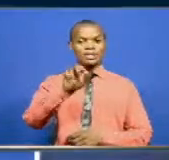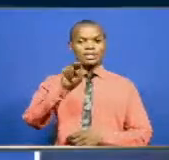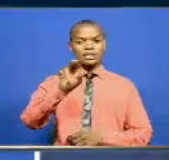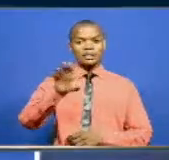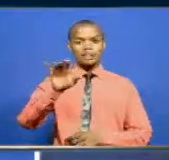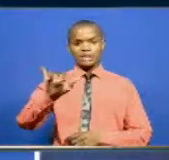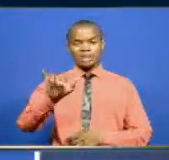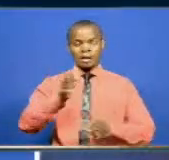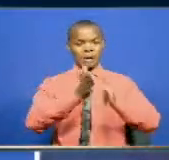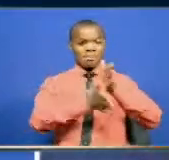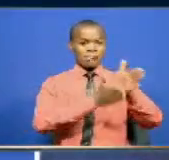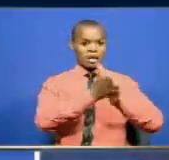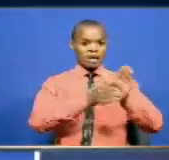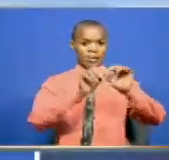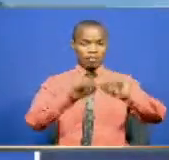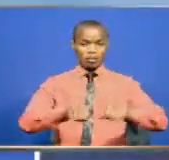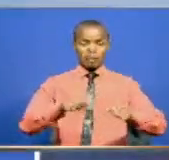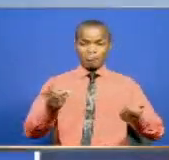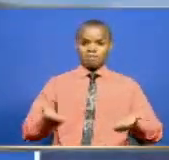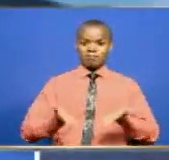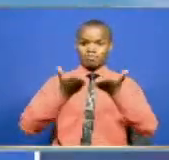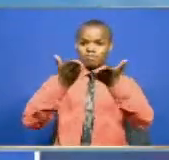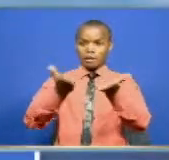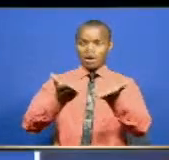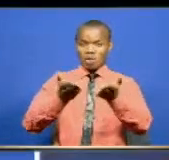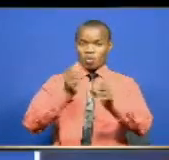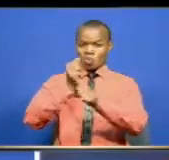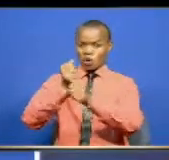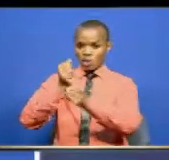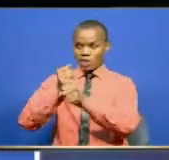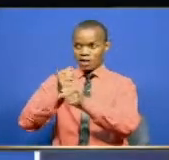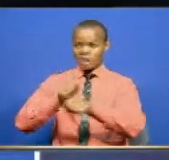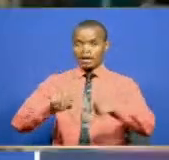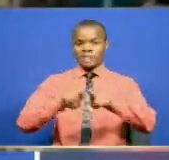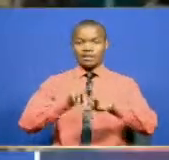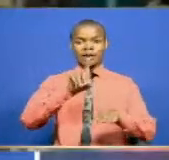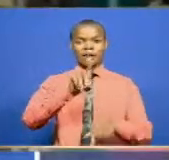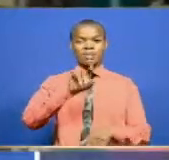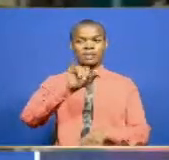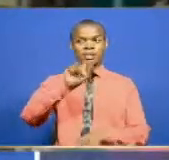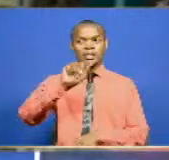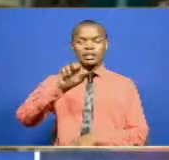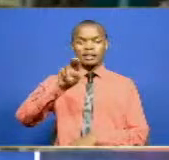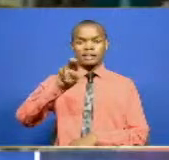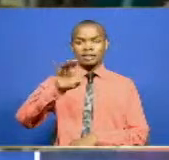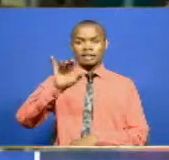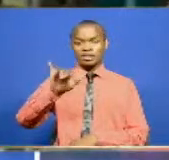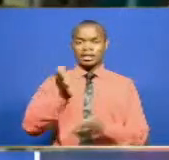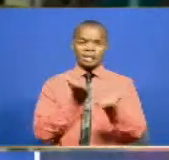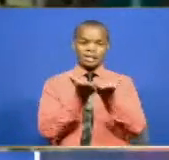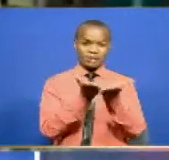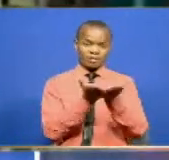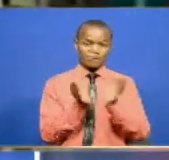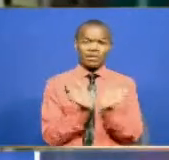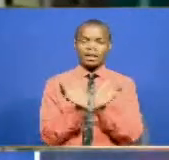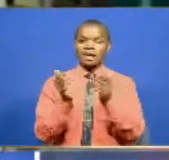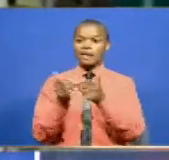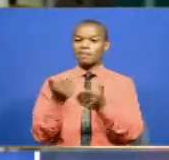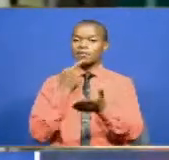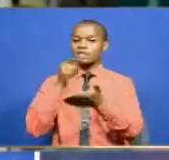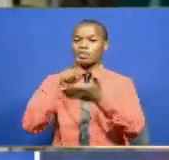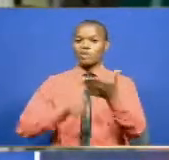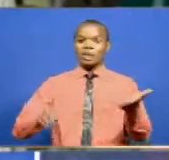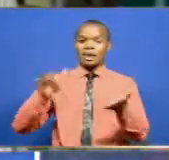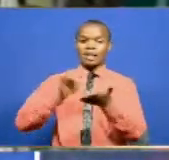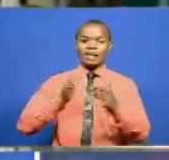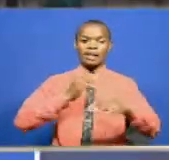its Star Wars and Marvel franchises on its Disney Plus subscription streaming service. The company said that its upcoming films,